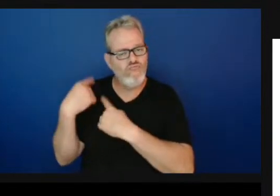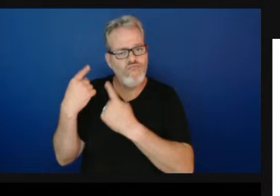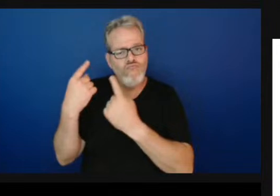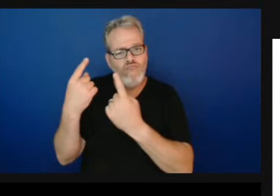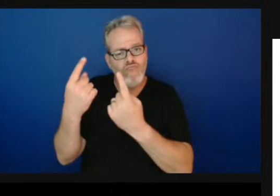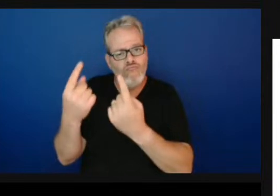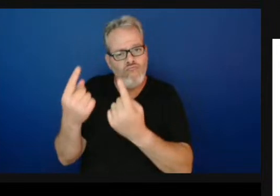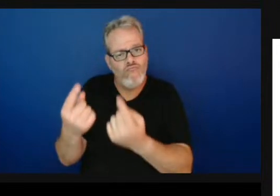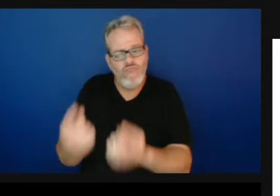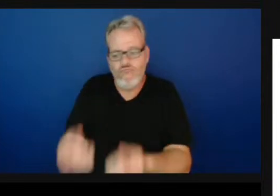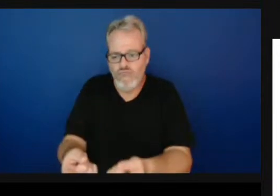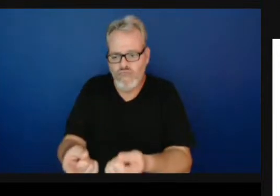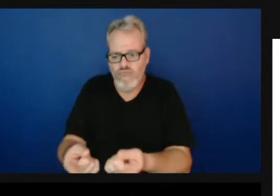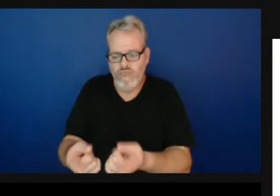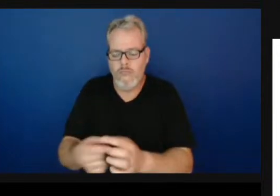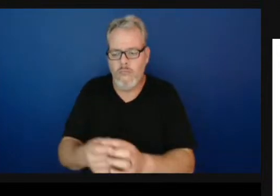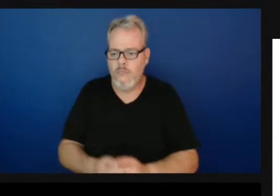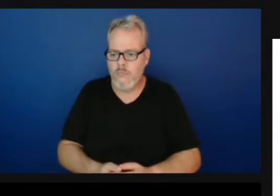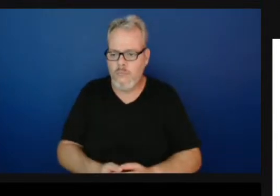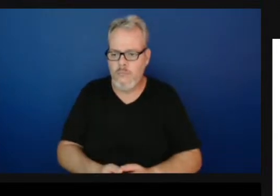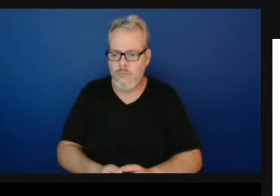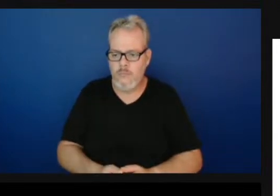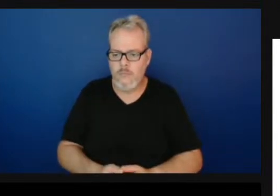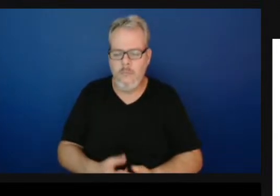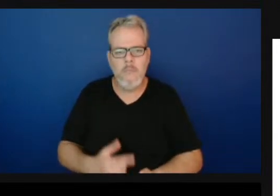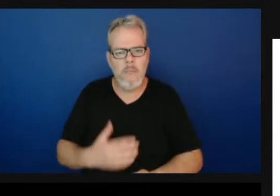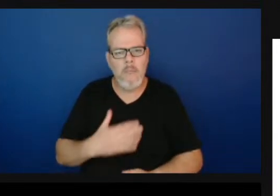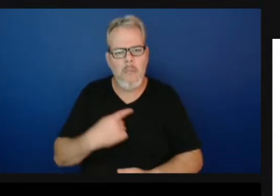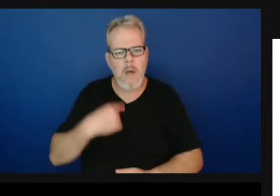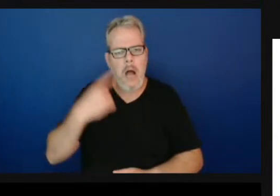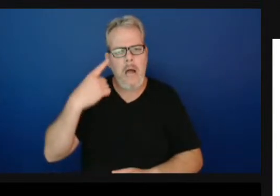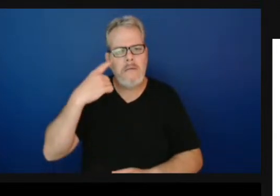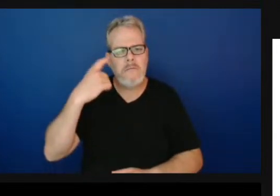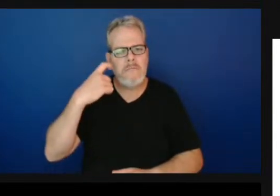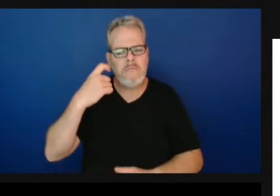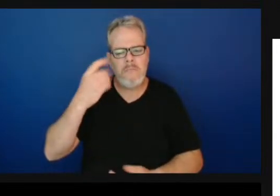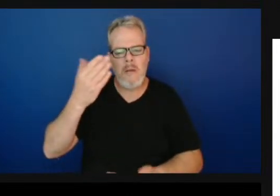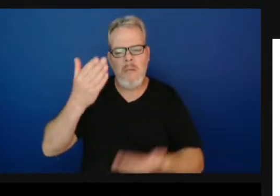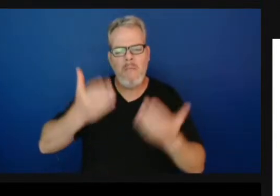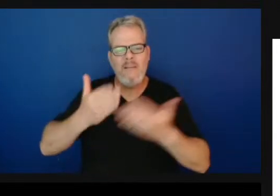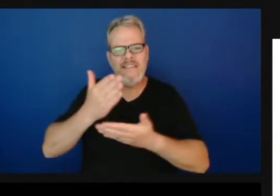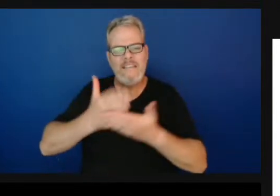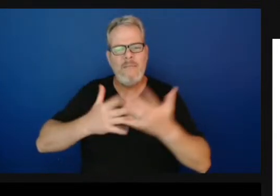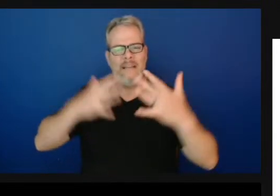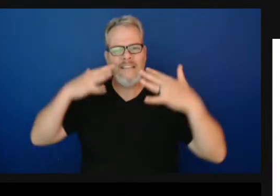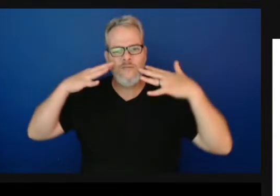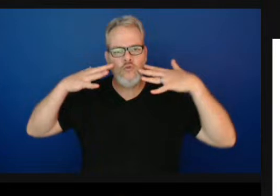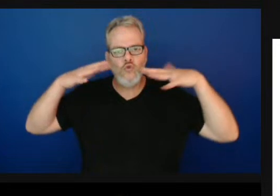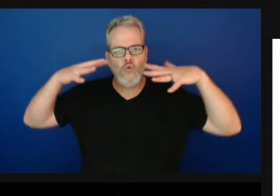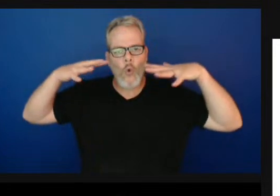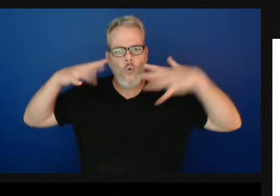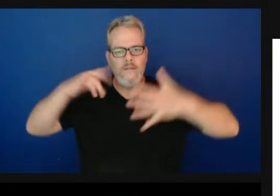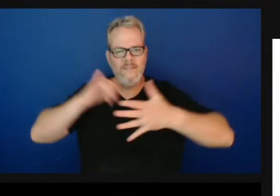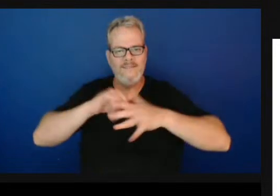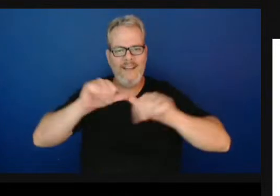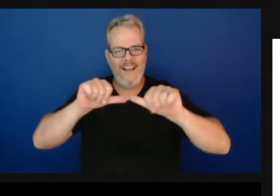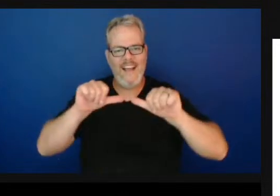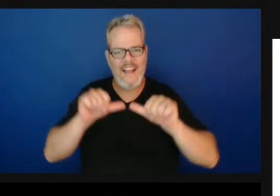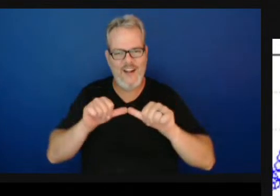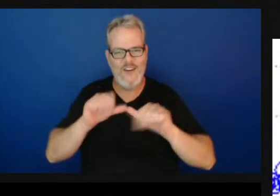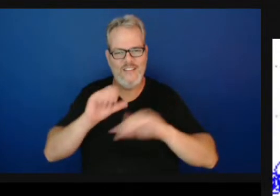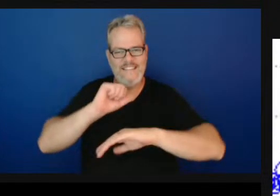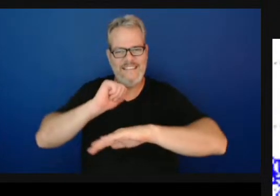month seems to have been cleaned up now. So I suspect there is some kind of noise in this station, but